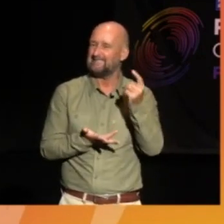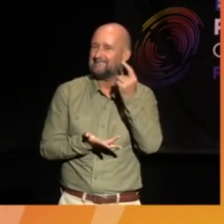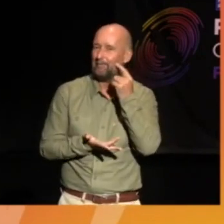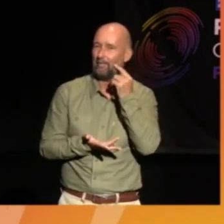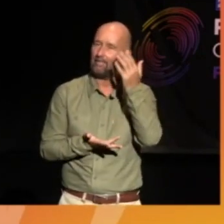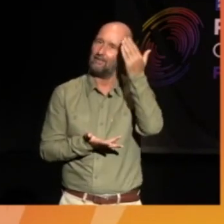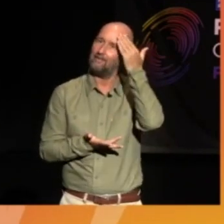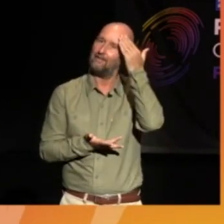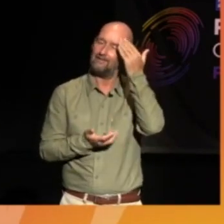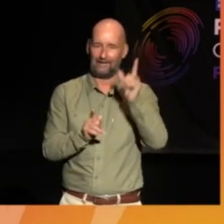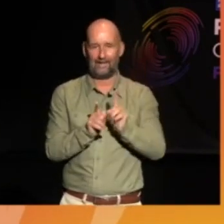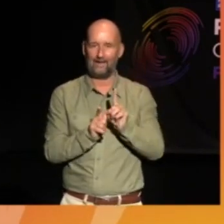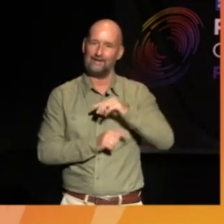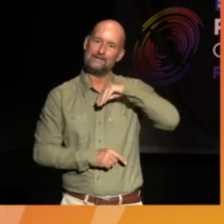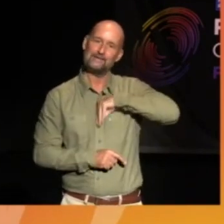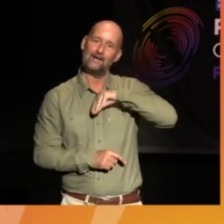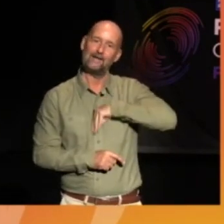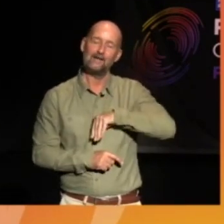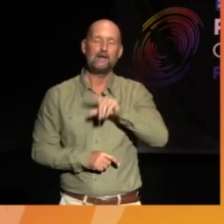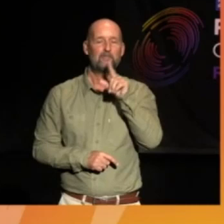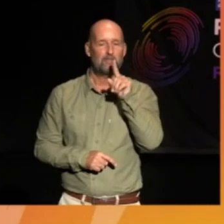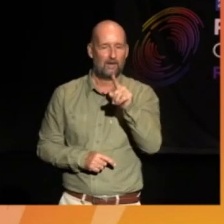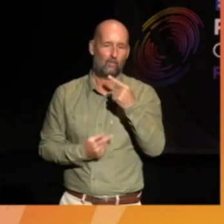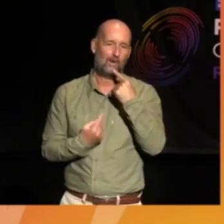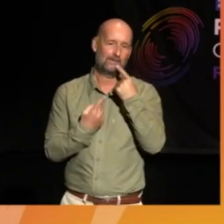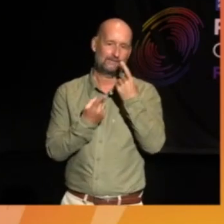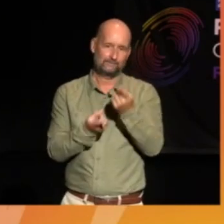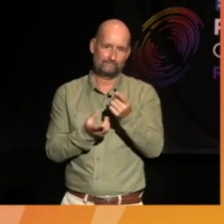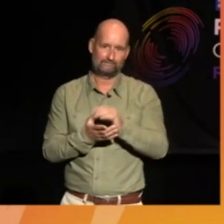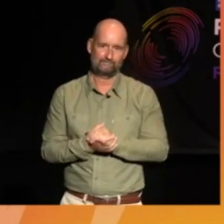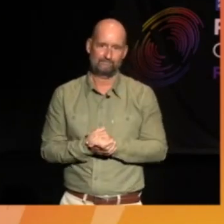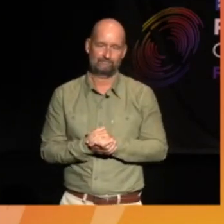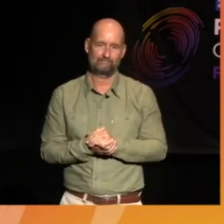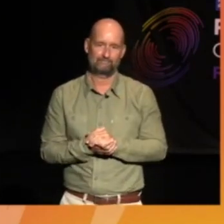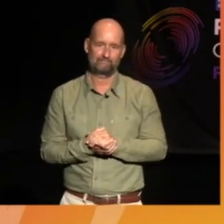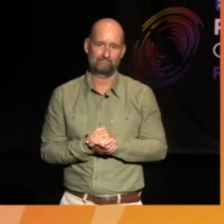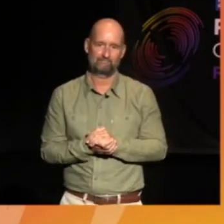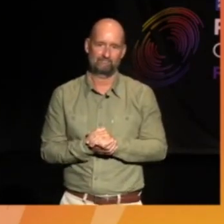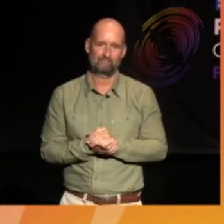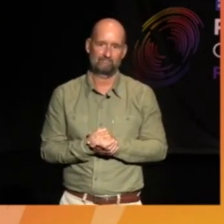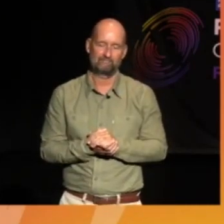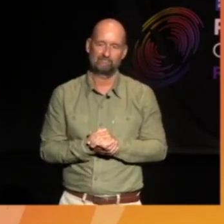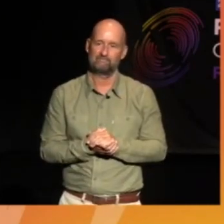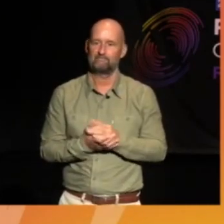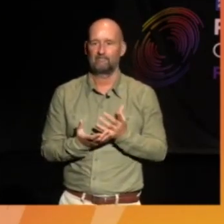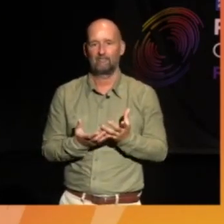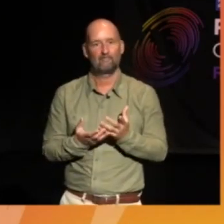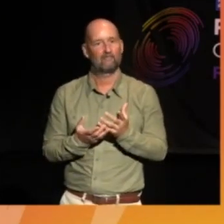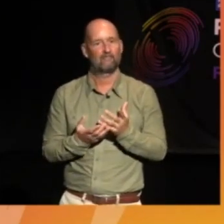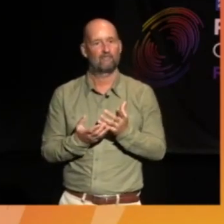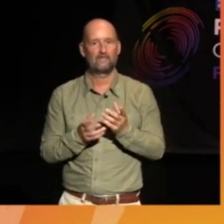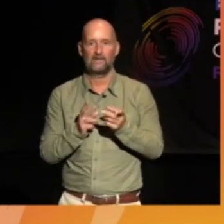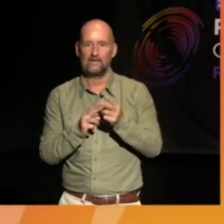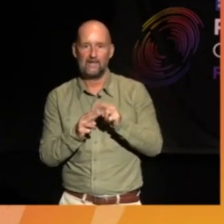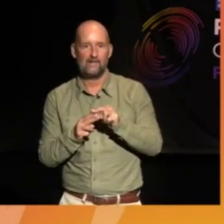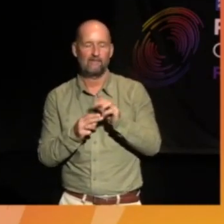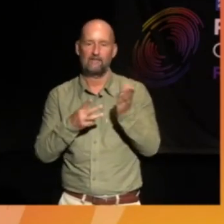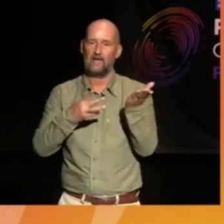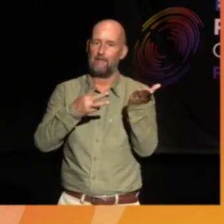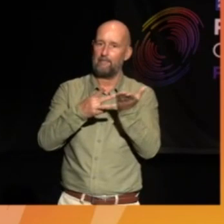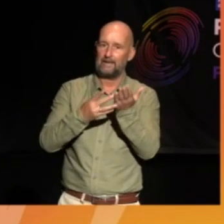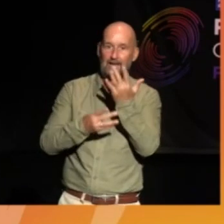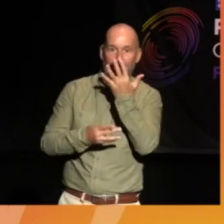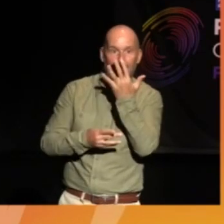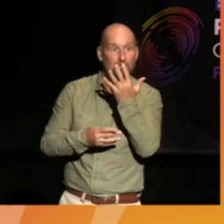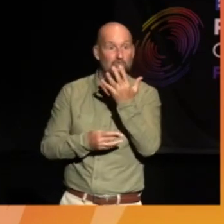childhood. Having said that, even if somebody is middle-aged or elderly